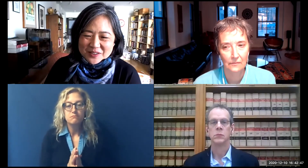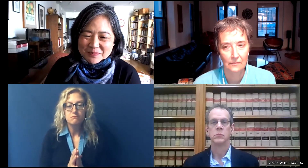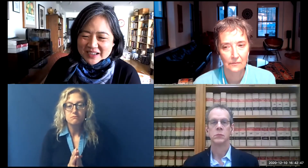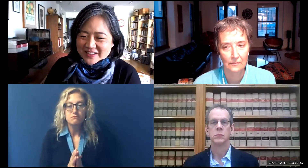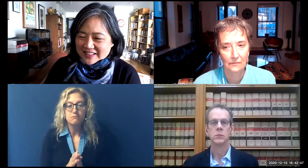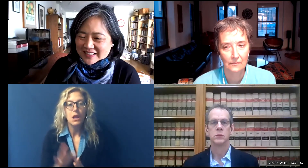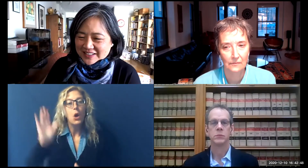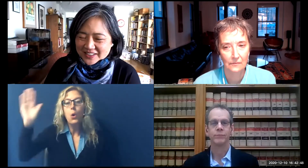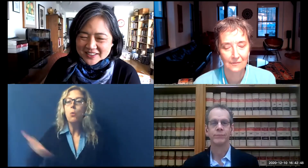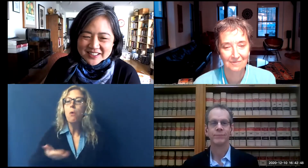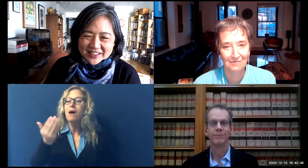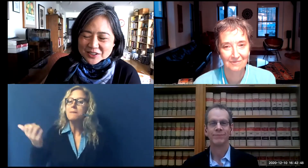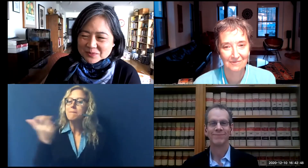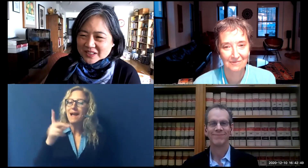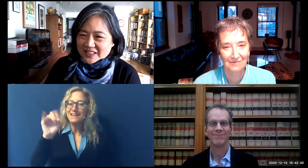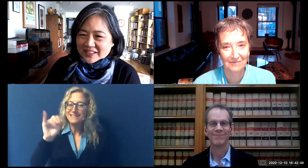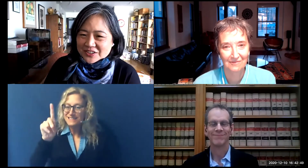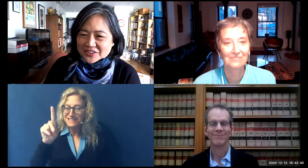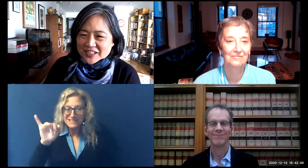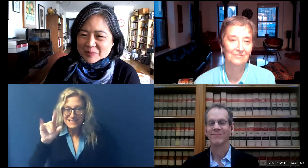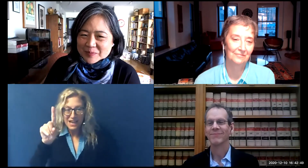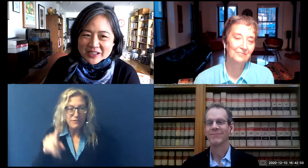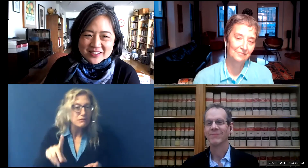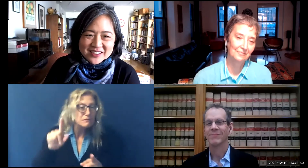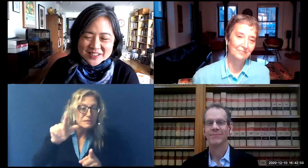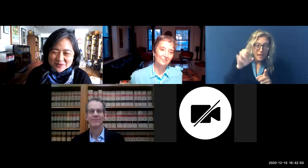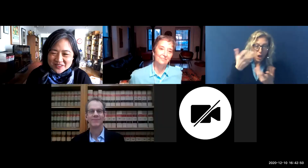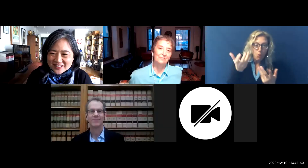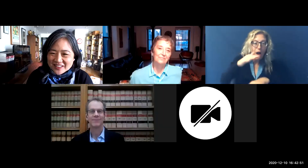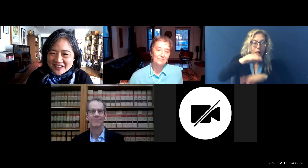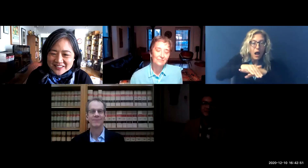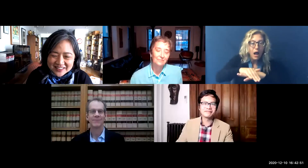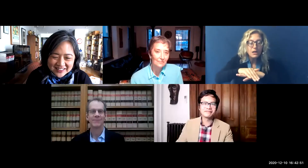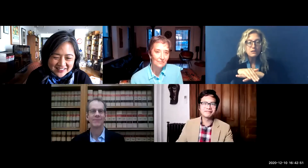And welcome back, David. Dale, you wanna turn your camera back on